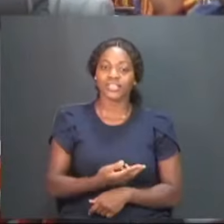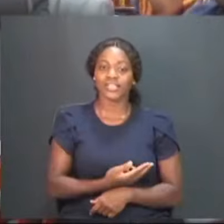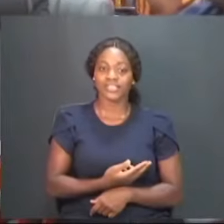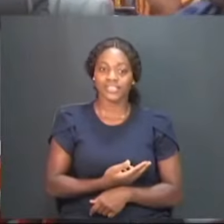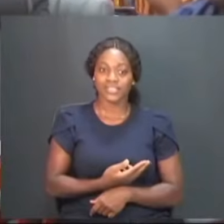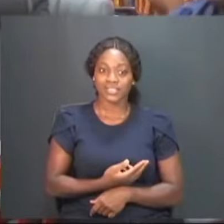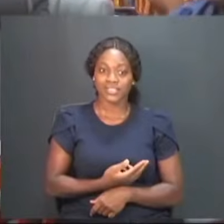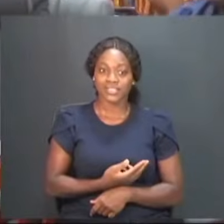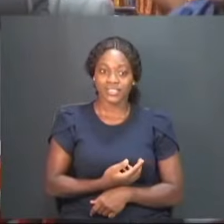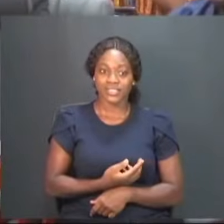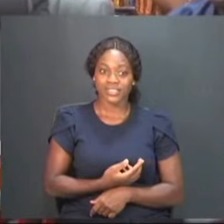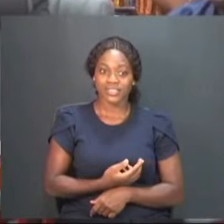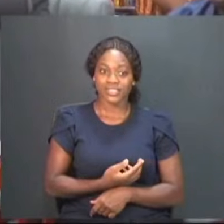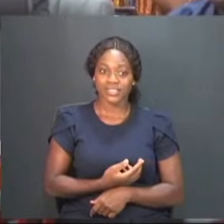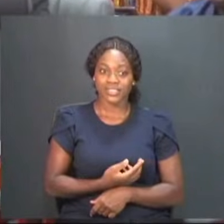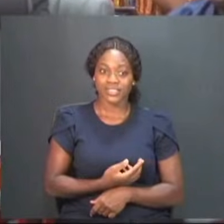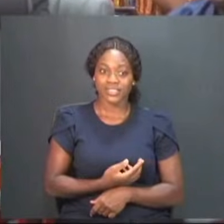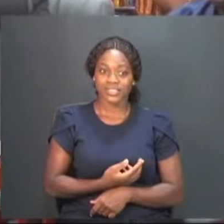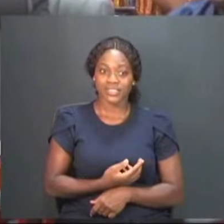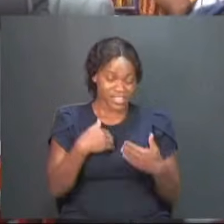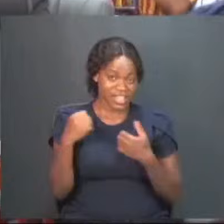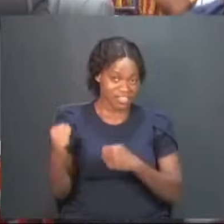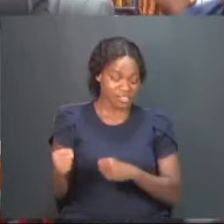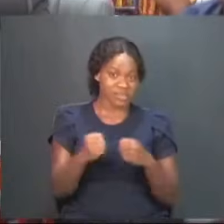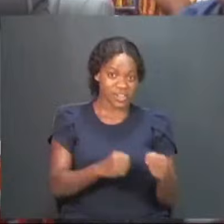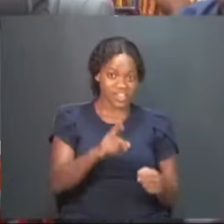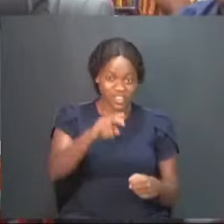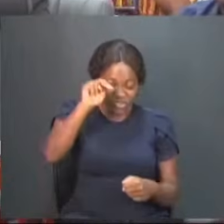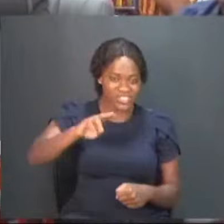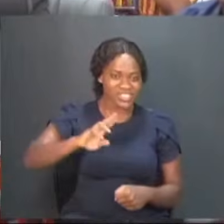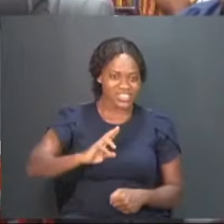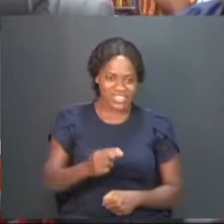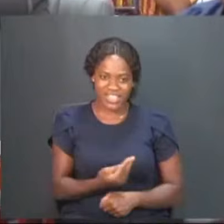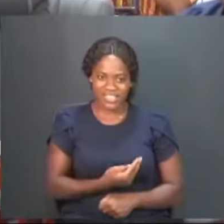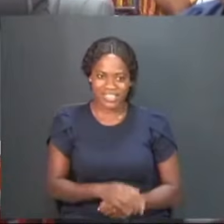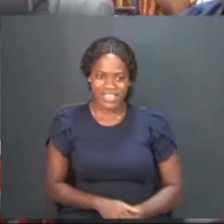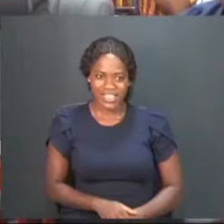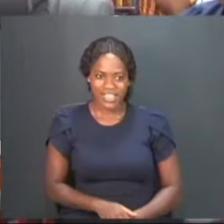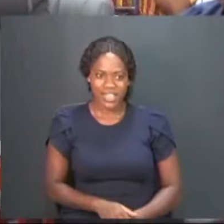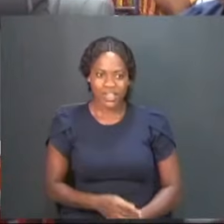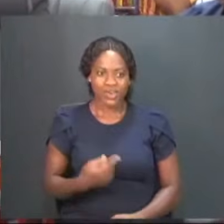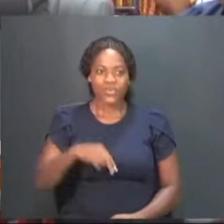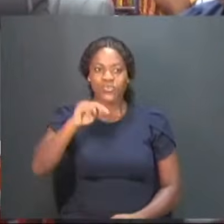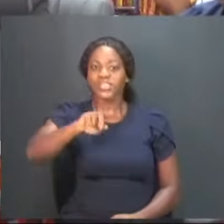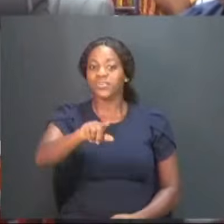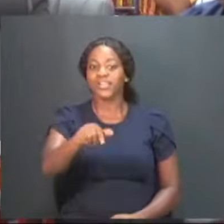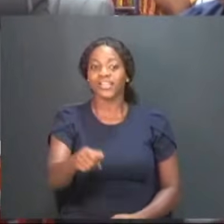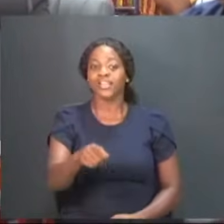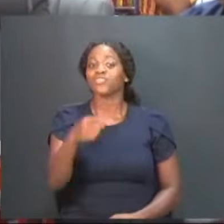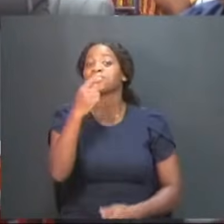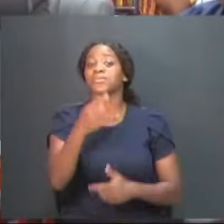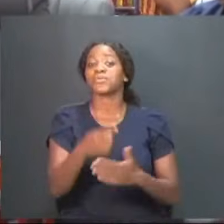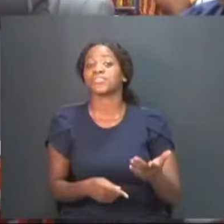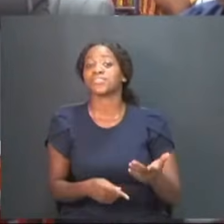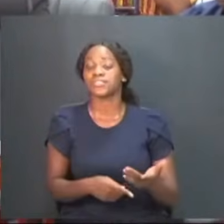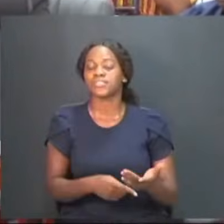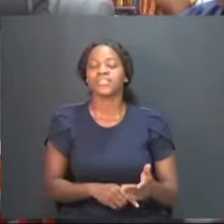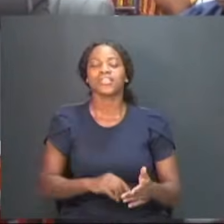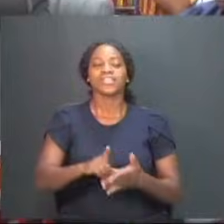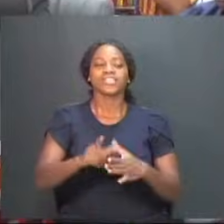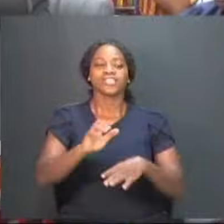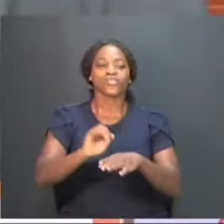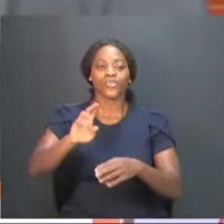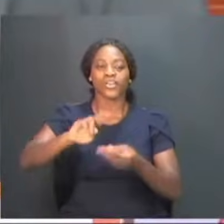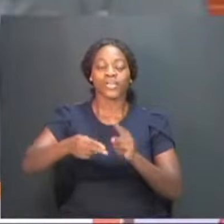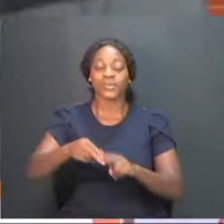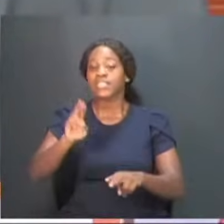you appreciate the power of the minority. You need us. We both need each other. What are you going to say? Go and bring your numbers. Sit down. Go and bring